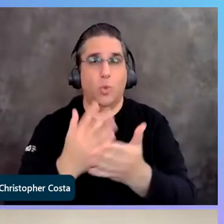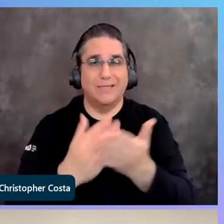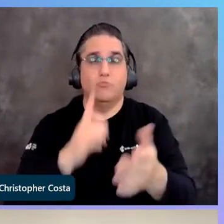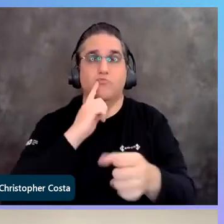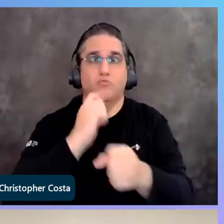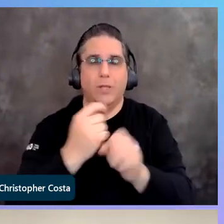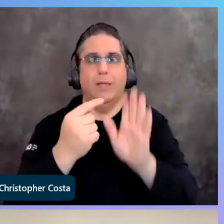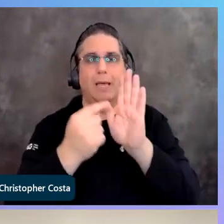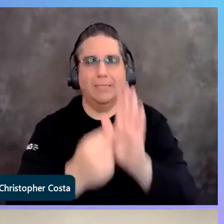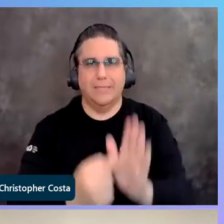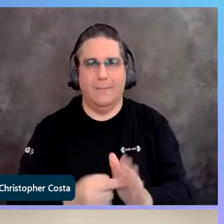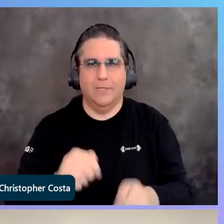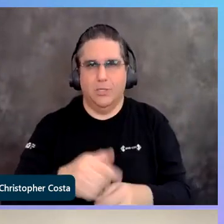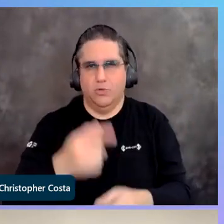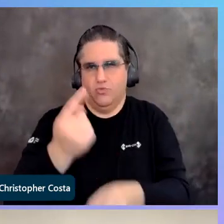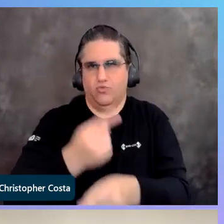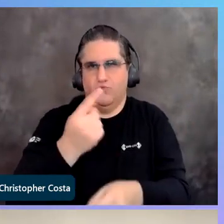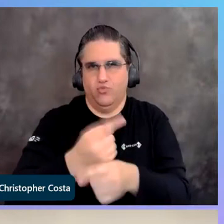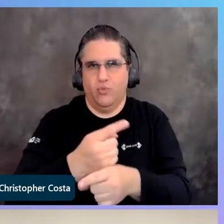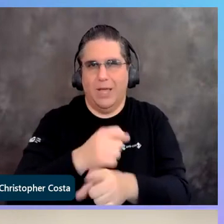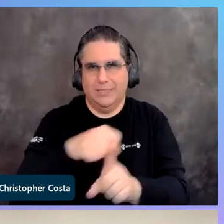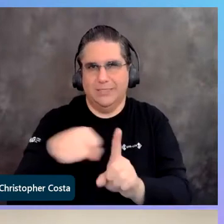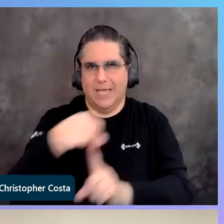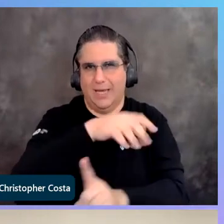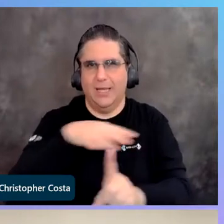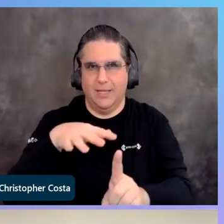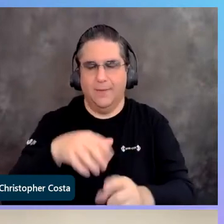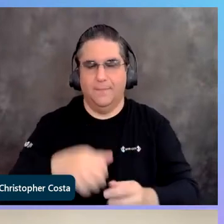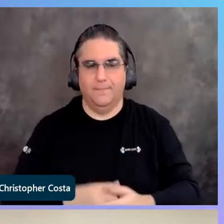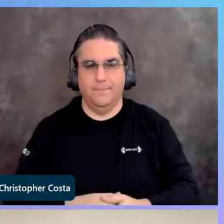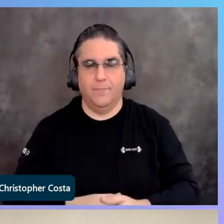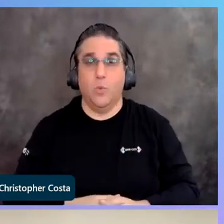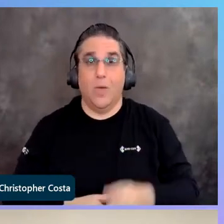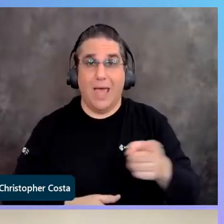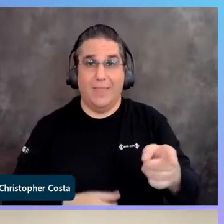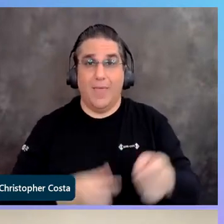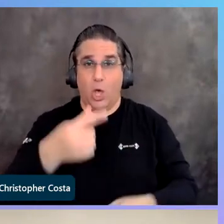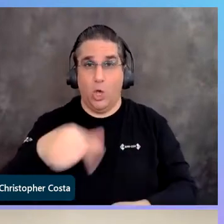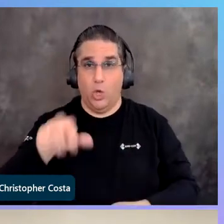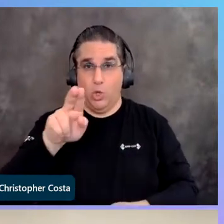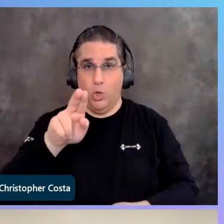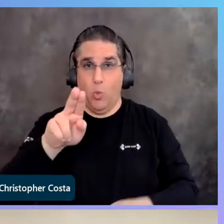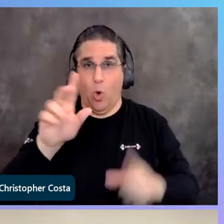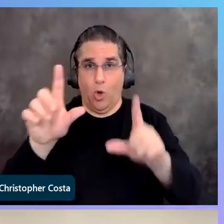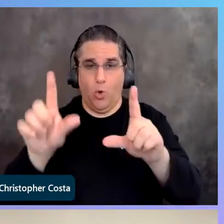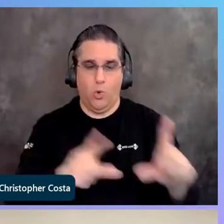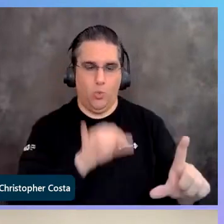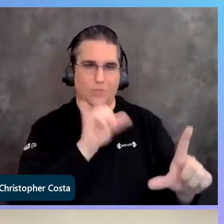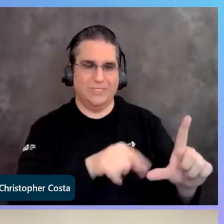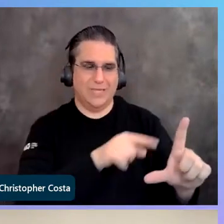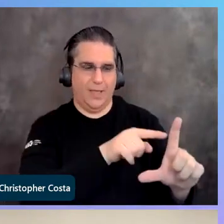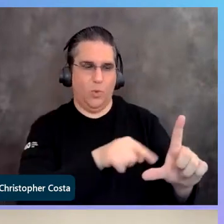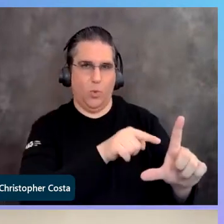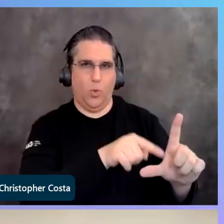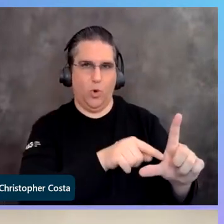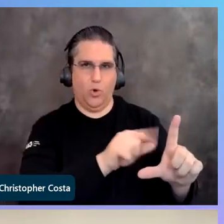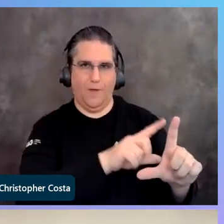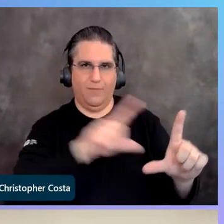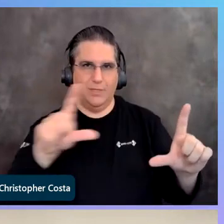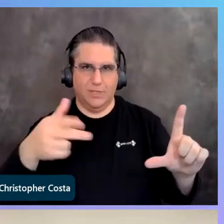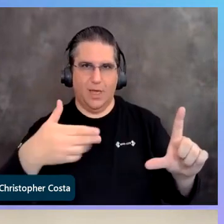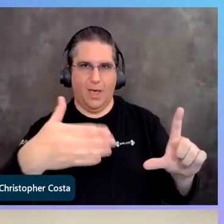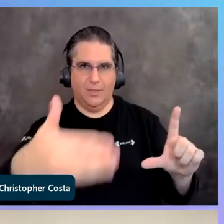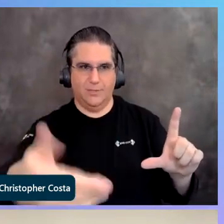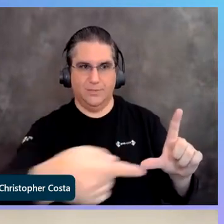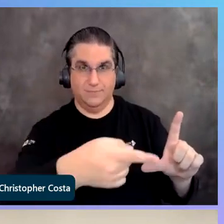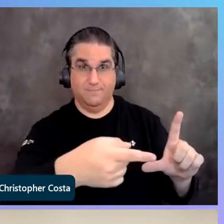setting. And I'm going to keep that prototype QR code in the bottom left corner of the following slides. All right, let's jump in.